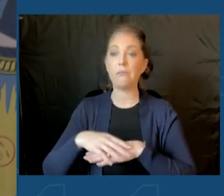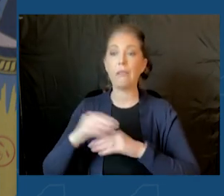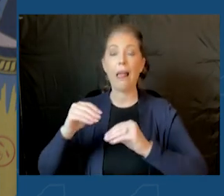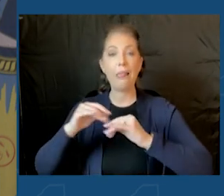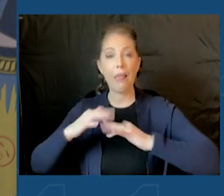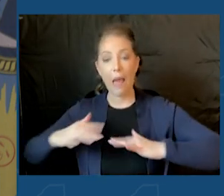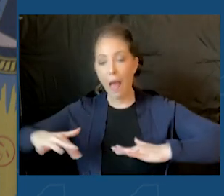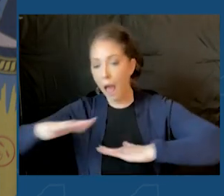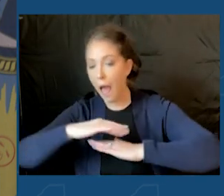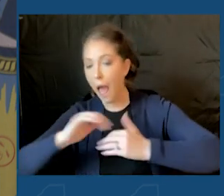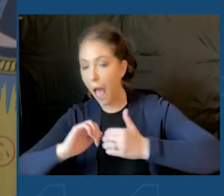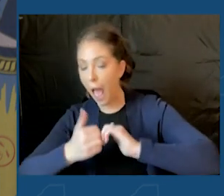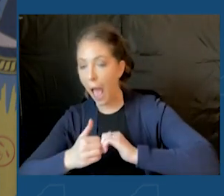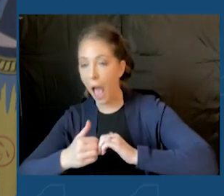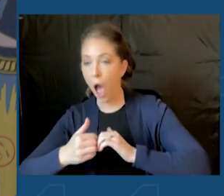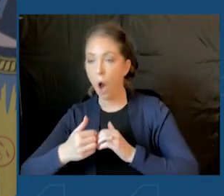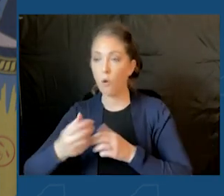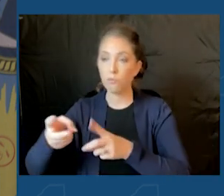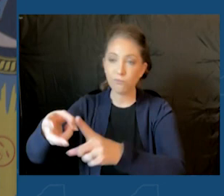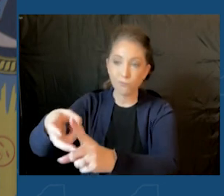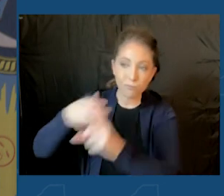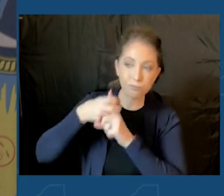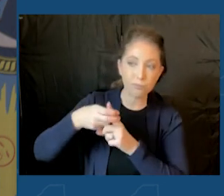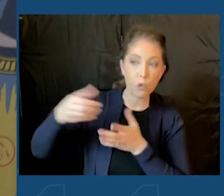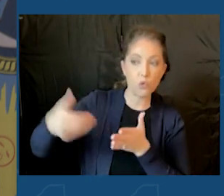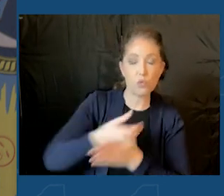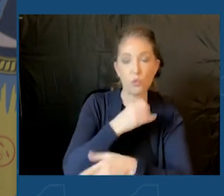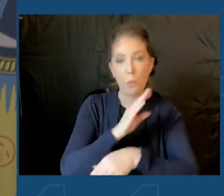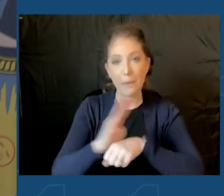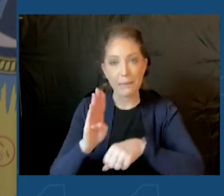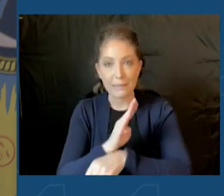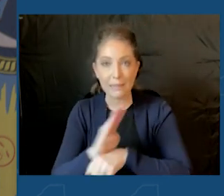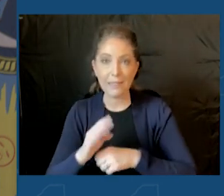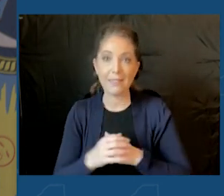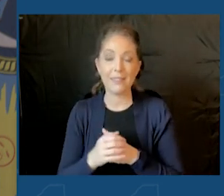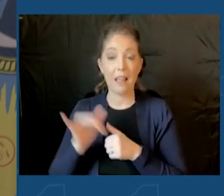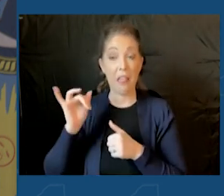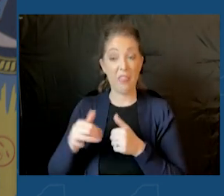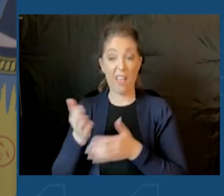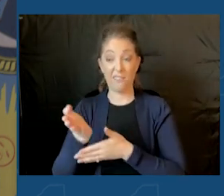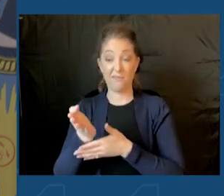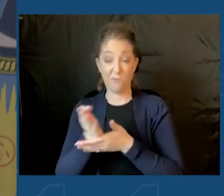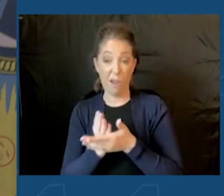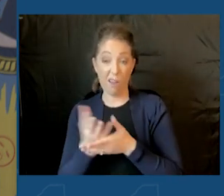new industry and create jobs. So part of it is our clean air, clean